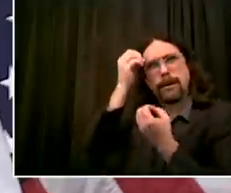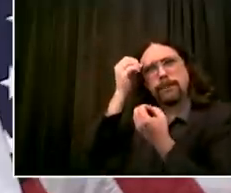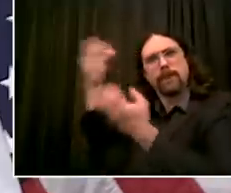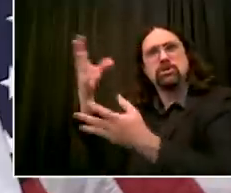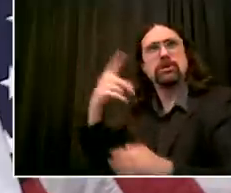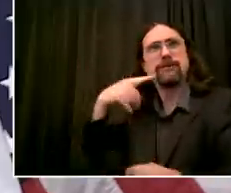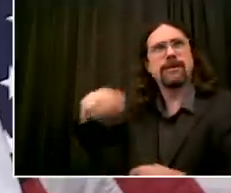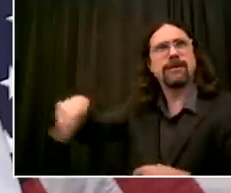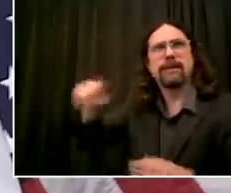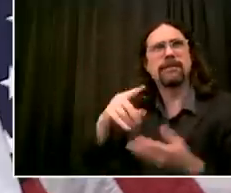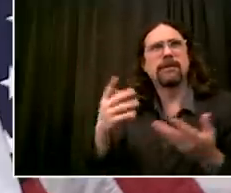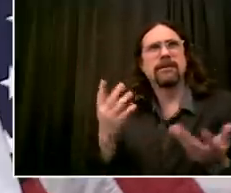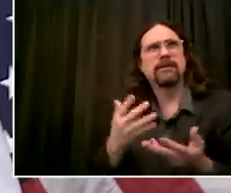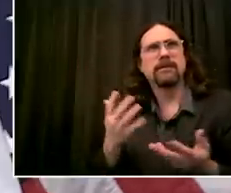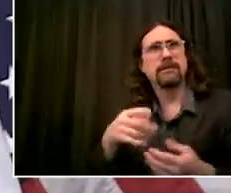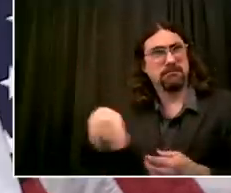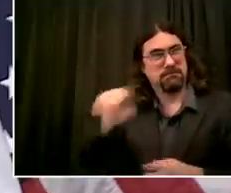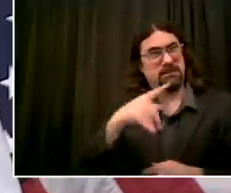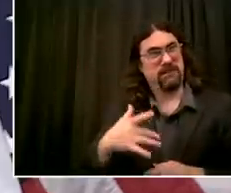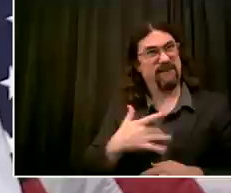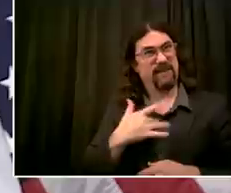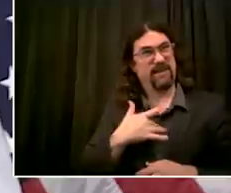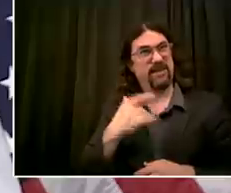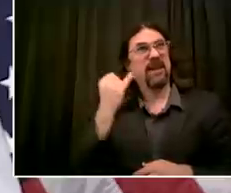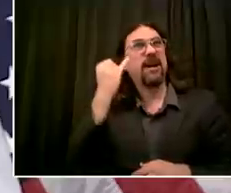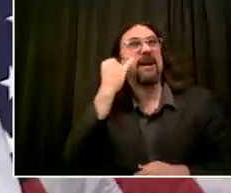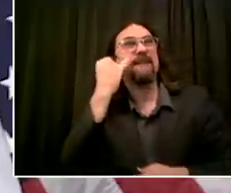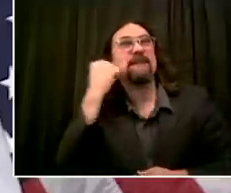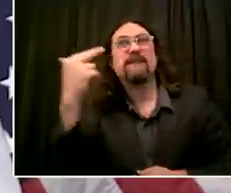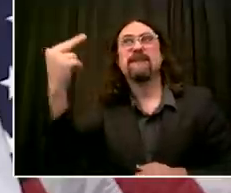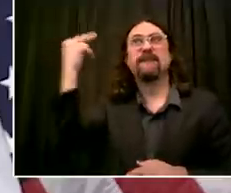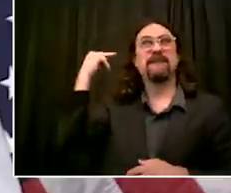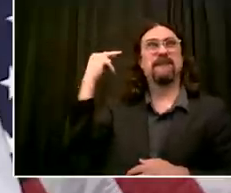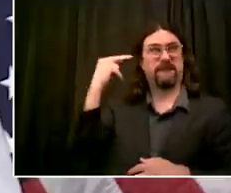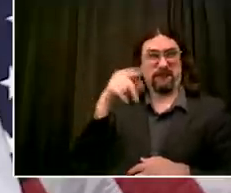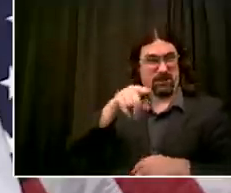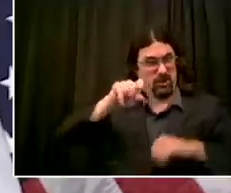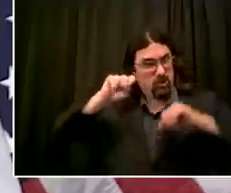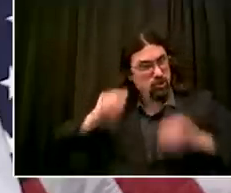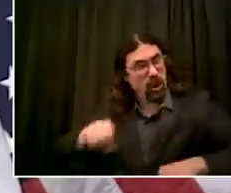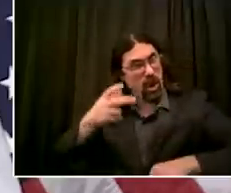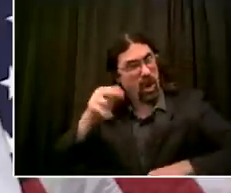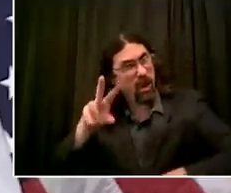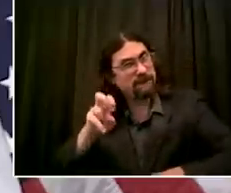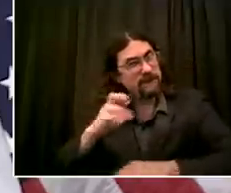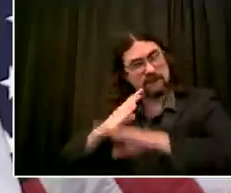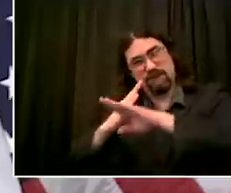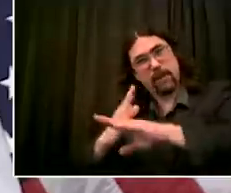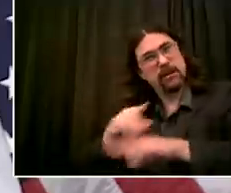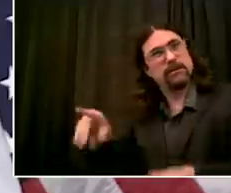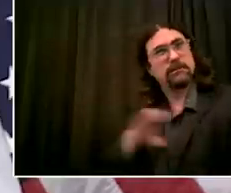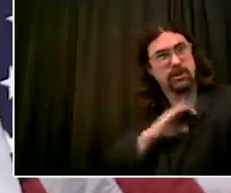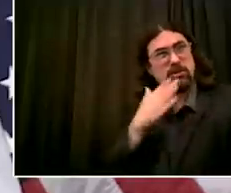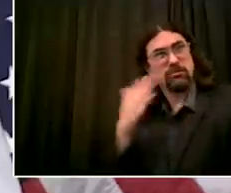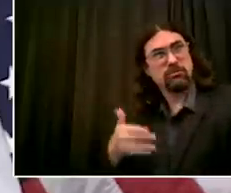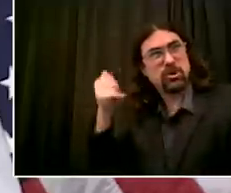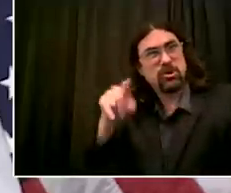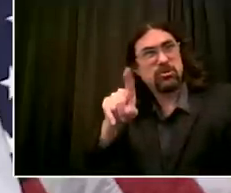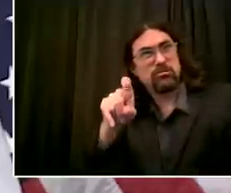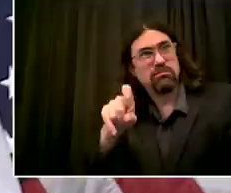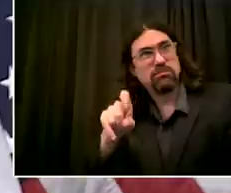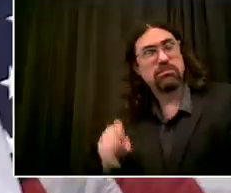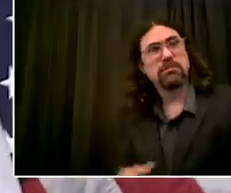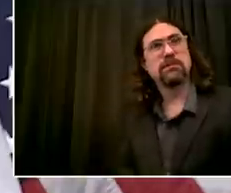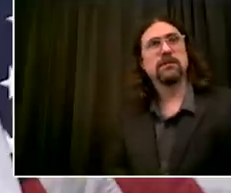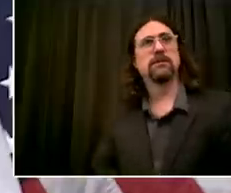used every tool that was right to use in this atmosphere and looked at the big picture